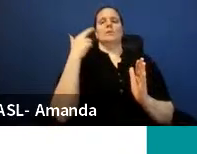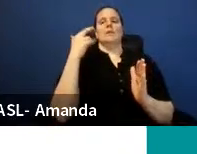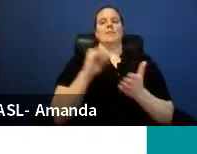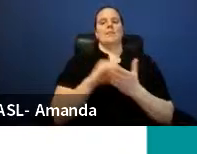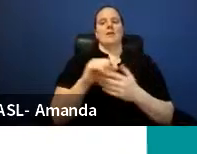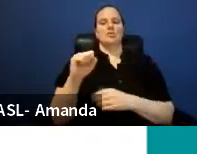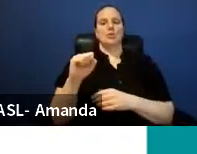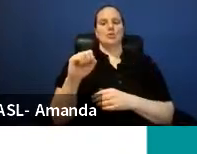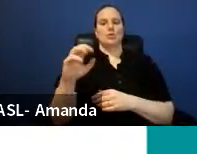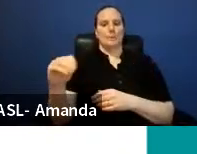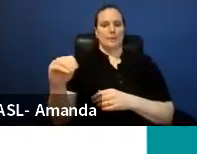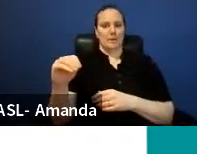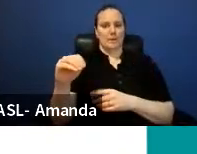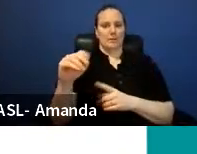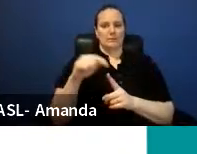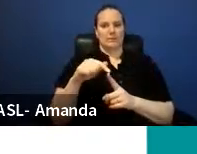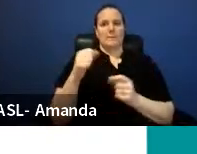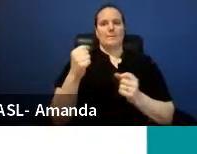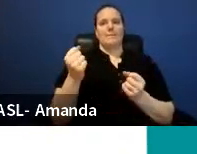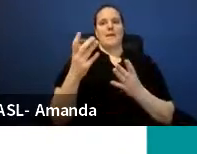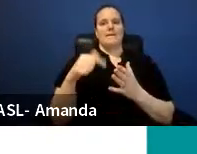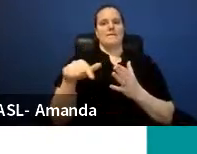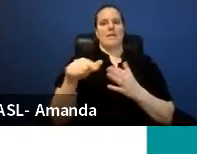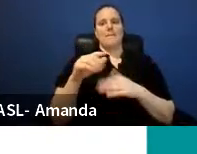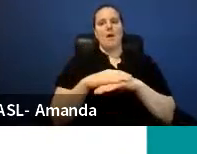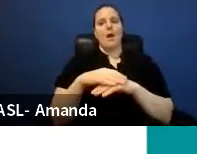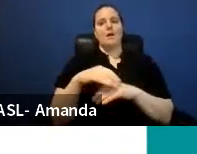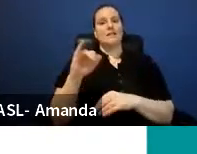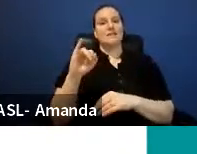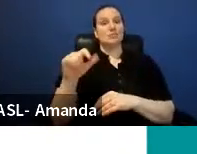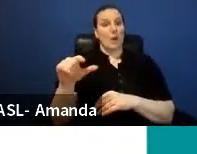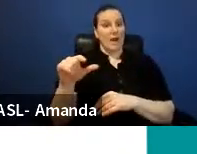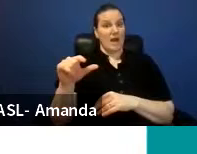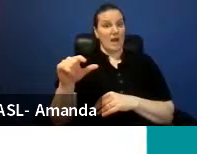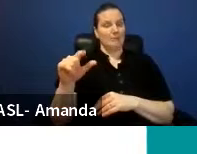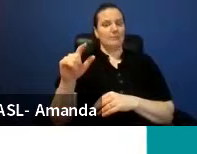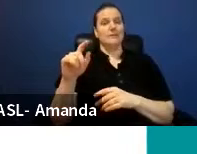social media, especially many of them are on Instagram and TikTok,